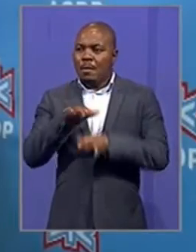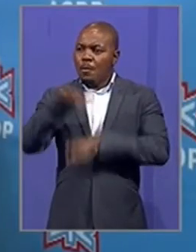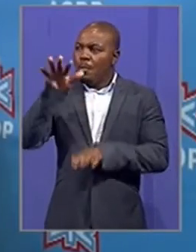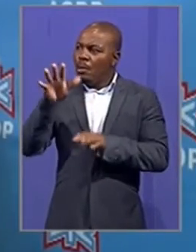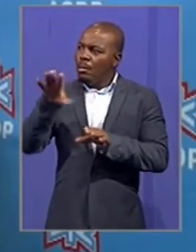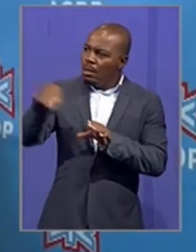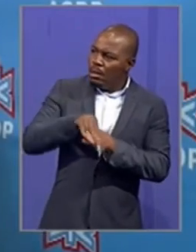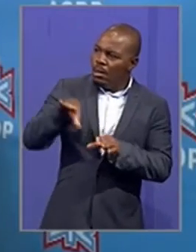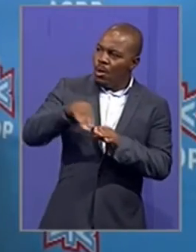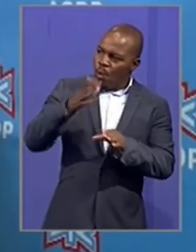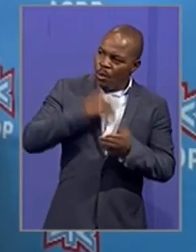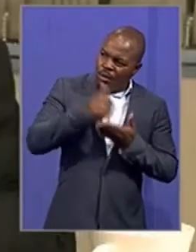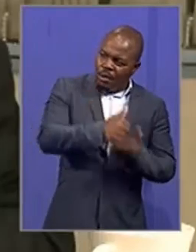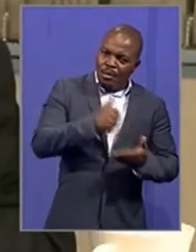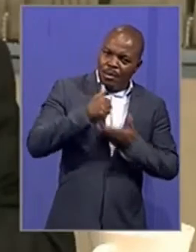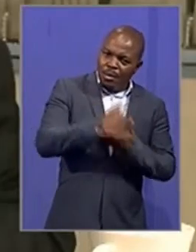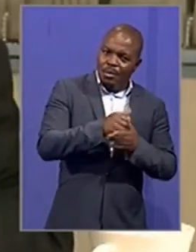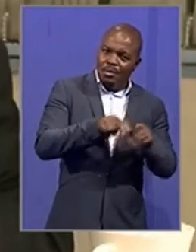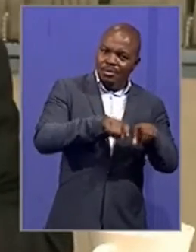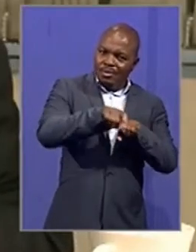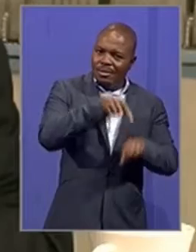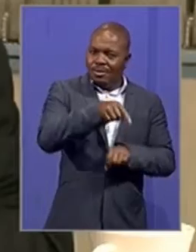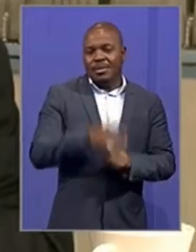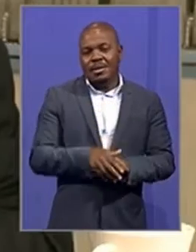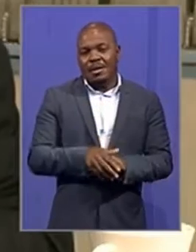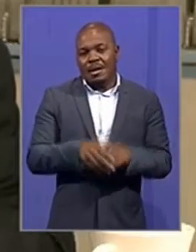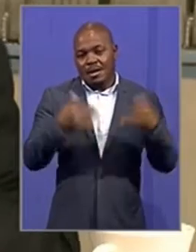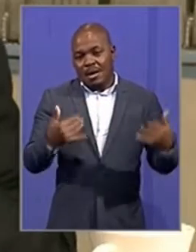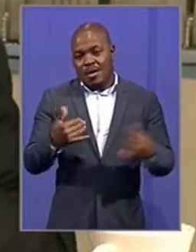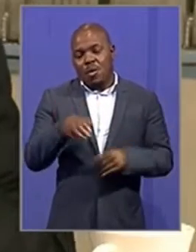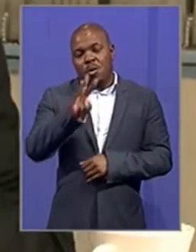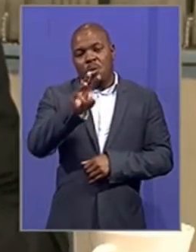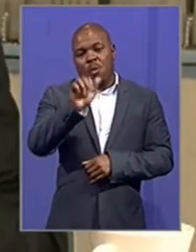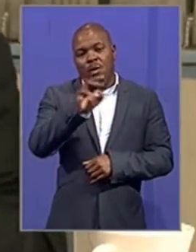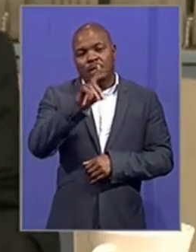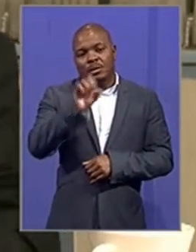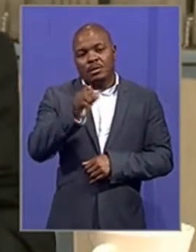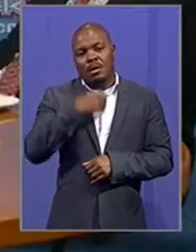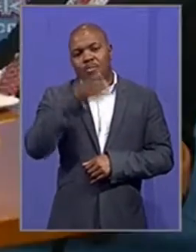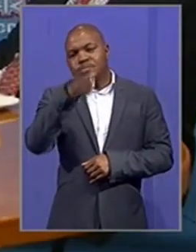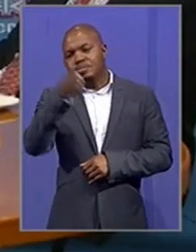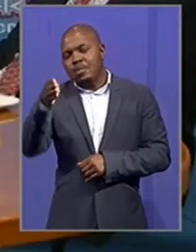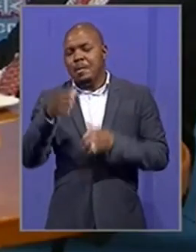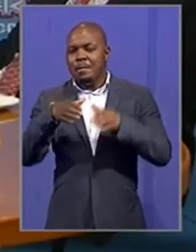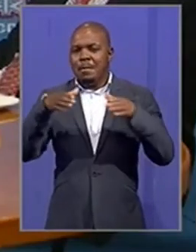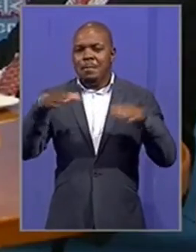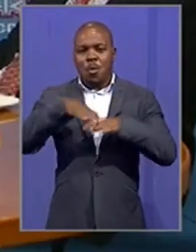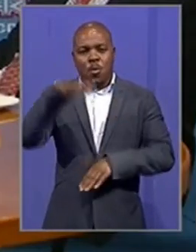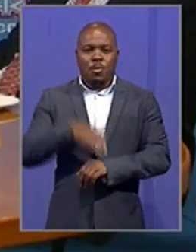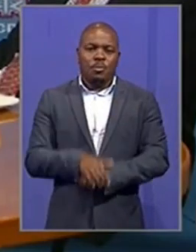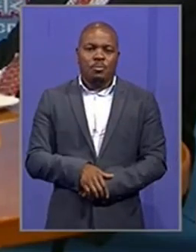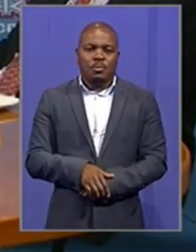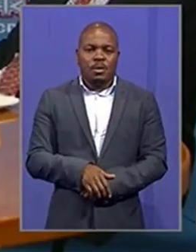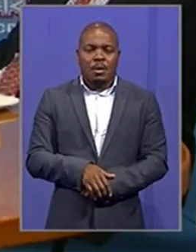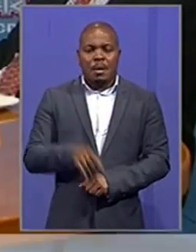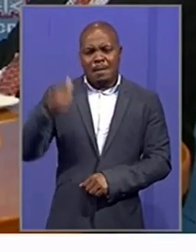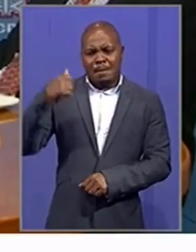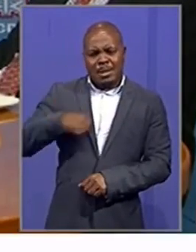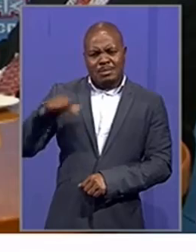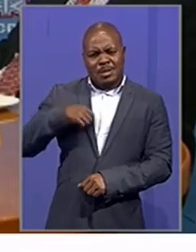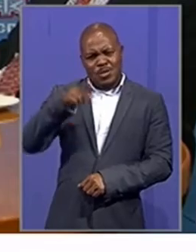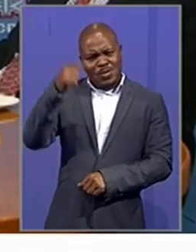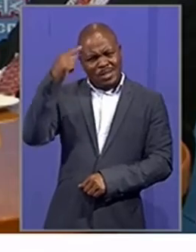we want to help. We want to help. And as a result, the number of wards we're contesting is bigger than all other. Which municipality is the